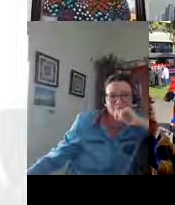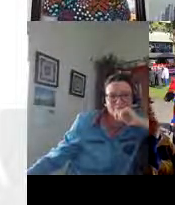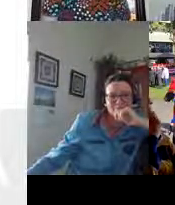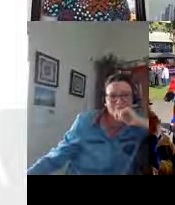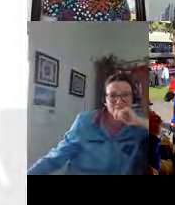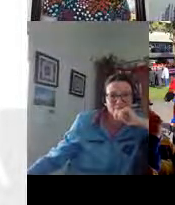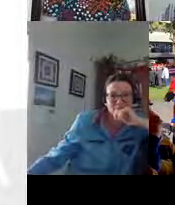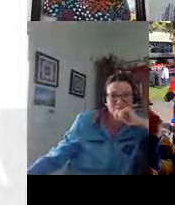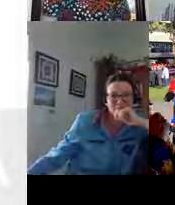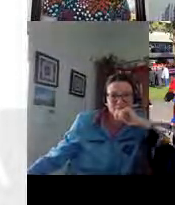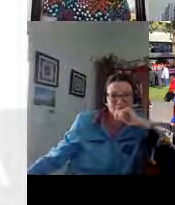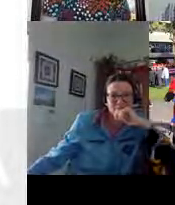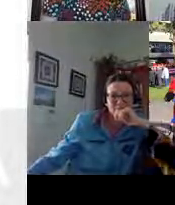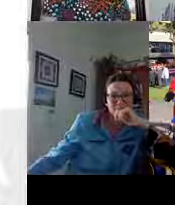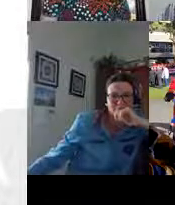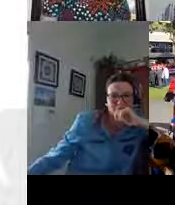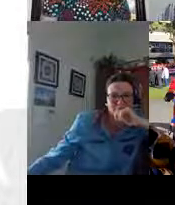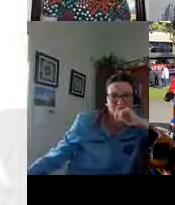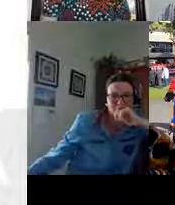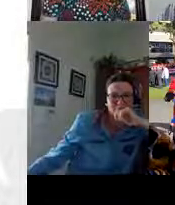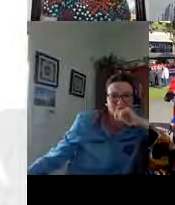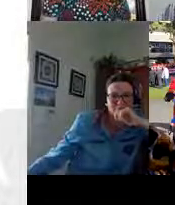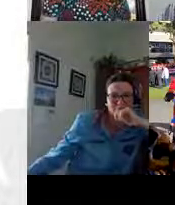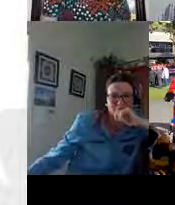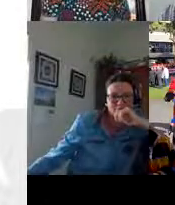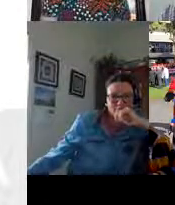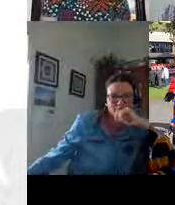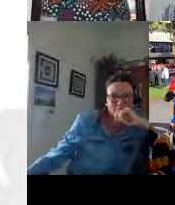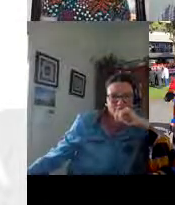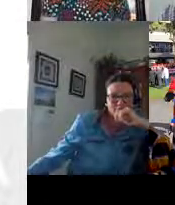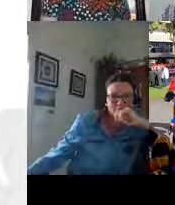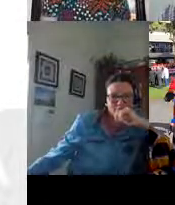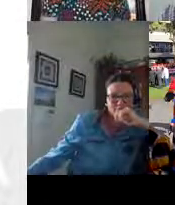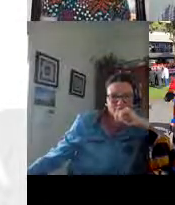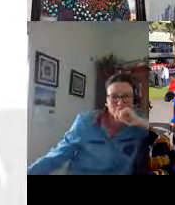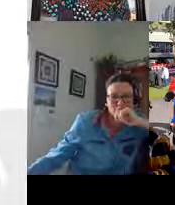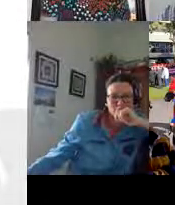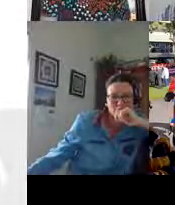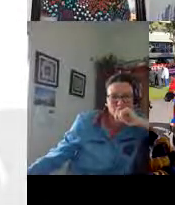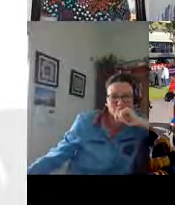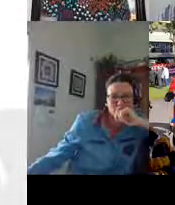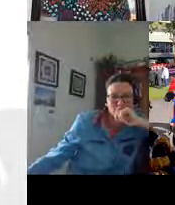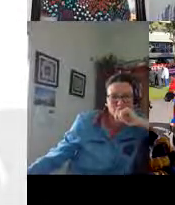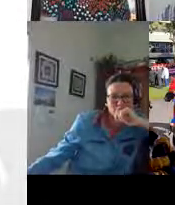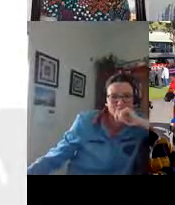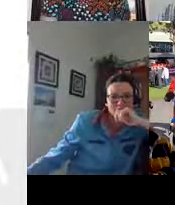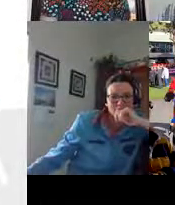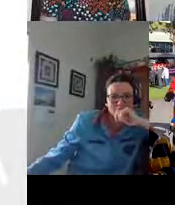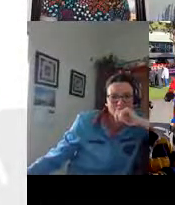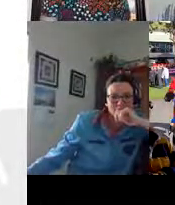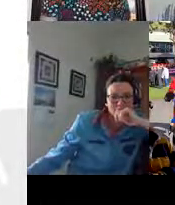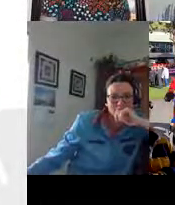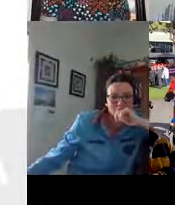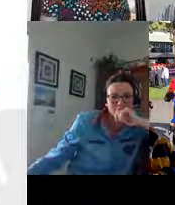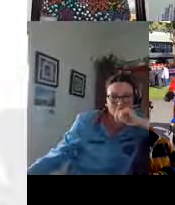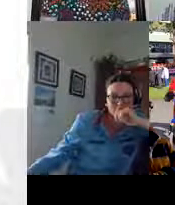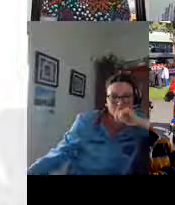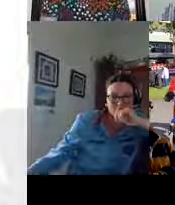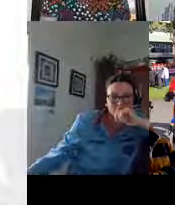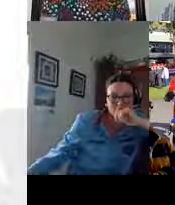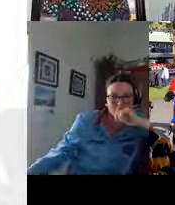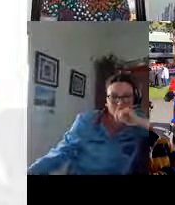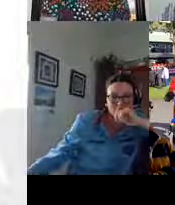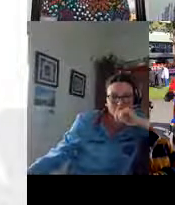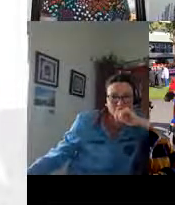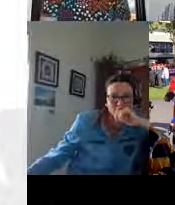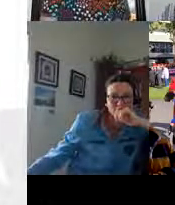get rid of the small test centre and bring in the rest of the microgrid.